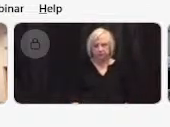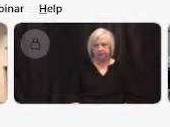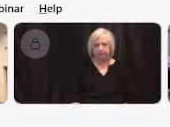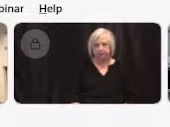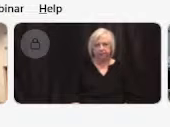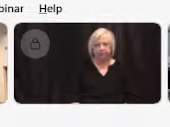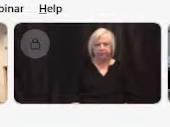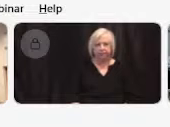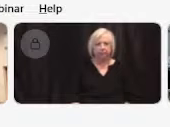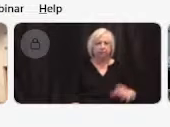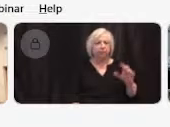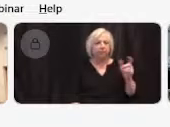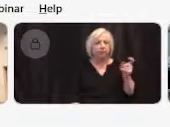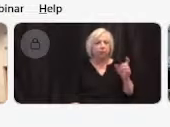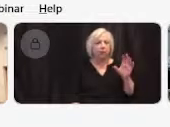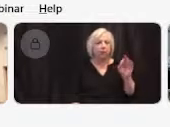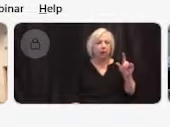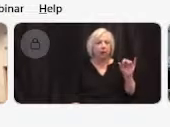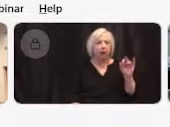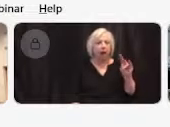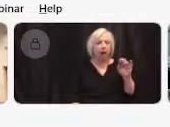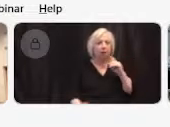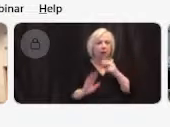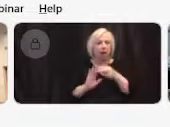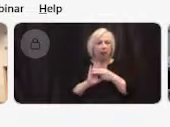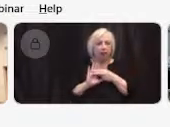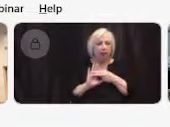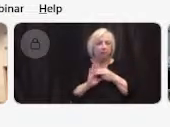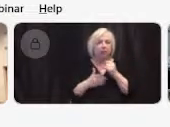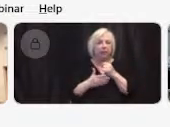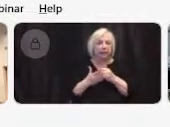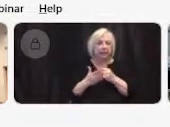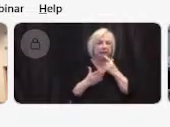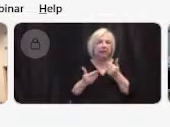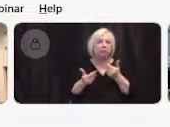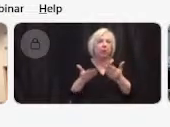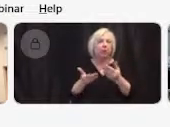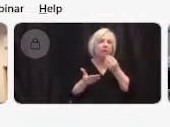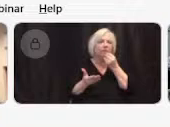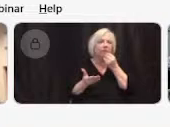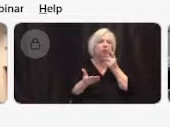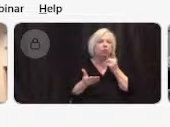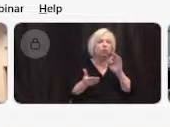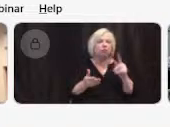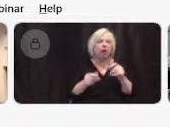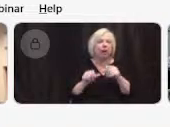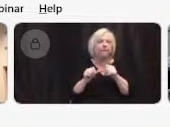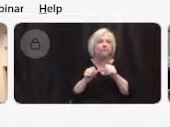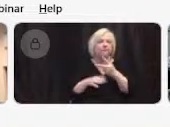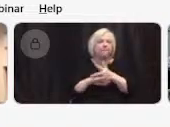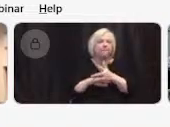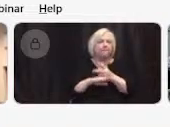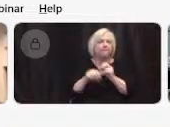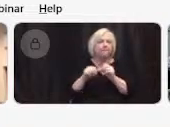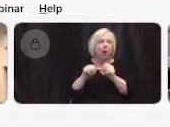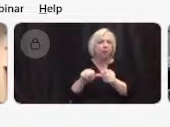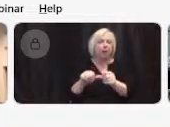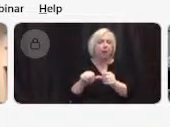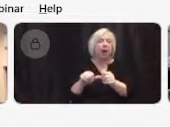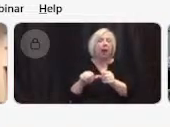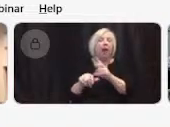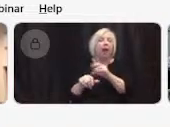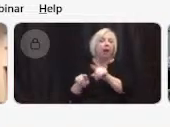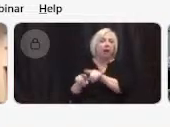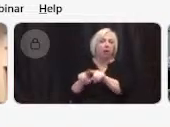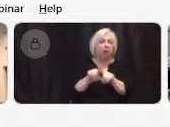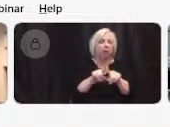There is a label on the sketch plat that says proposed food truck permanent, and also the